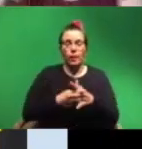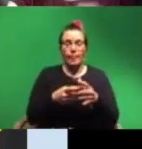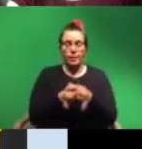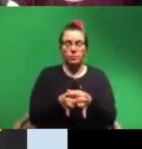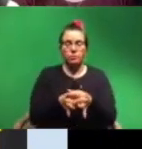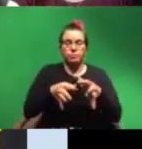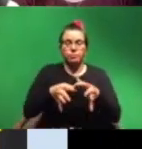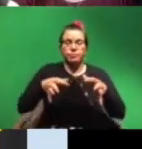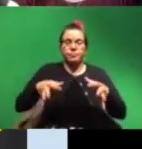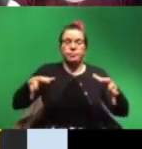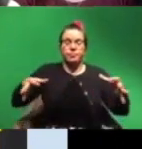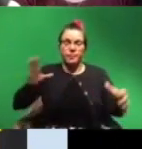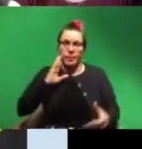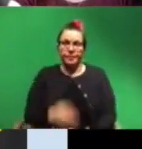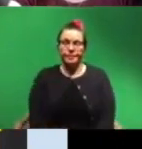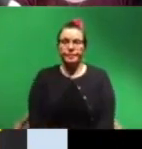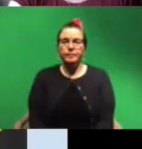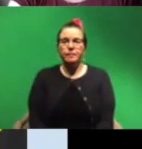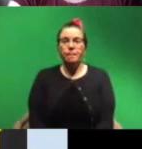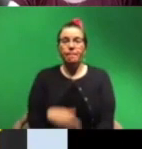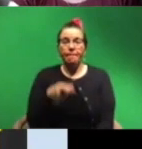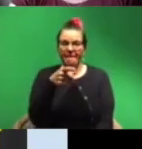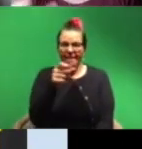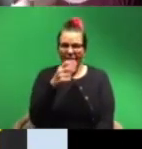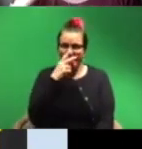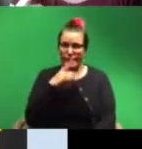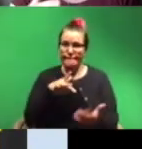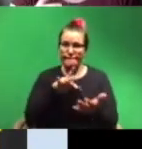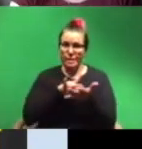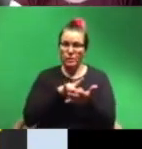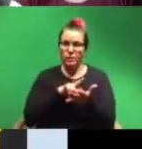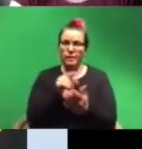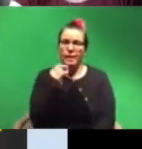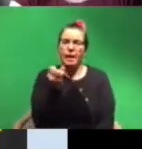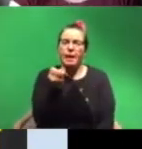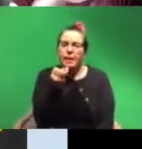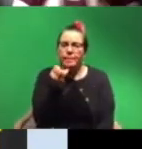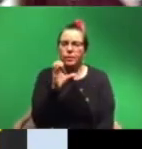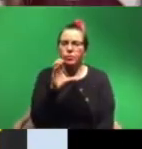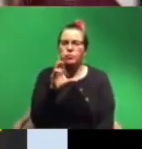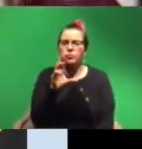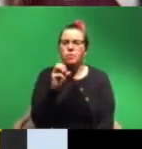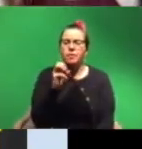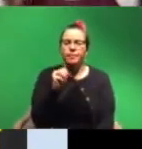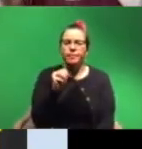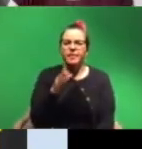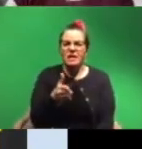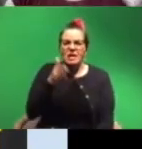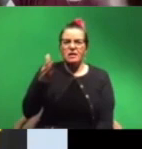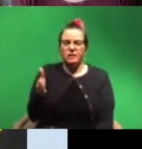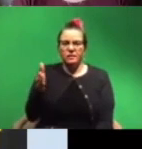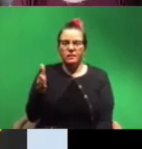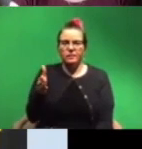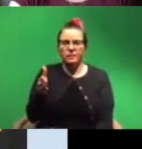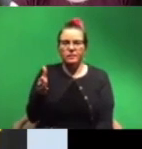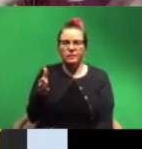bigger. And here you can see that in the middle, we've got a little bit of chromium, but then the next ring, we suddenly